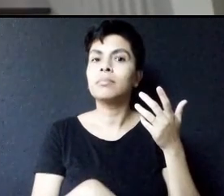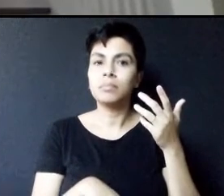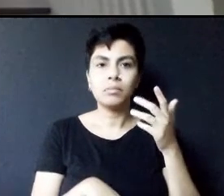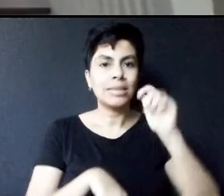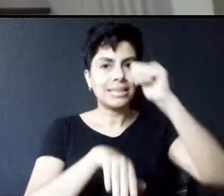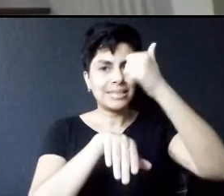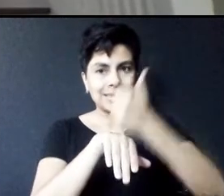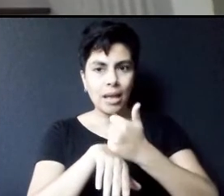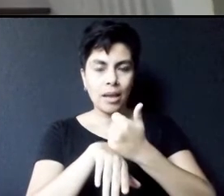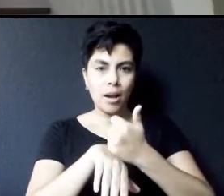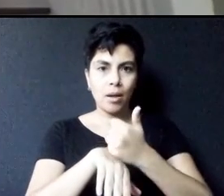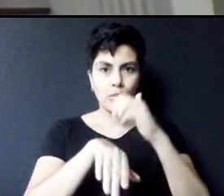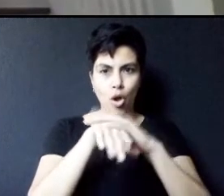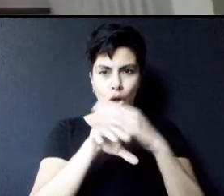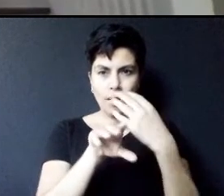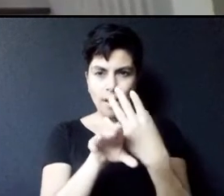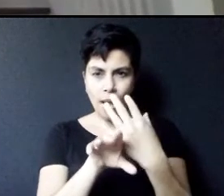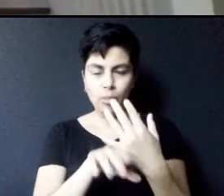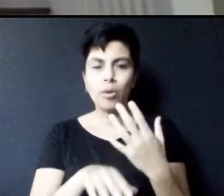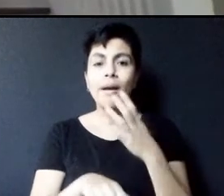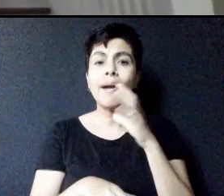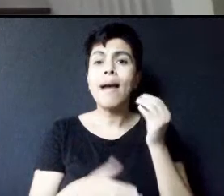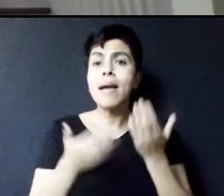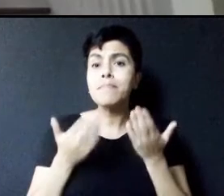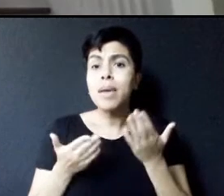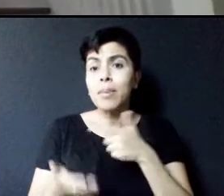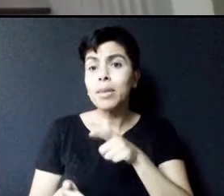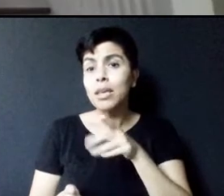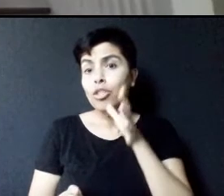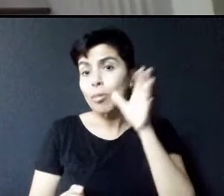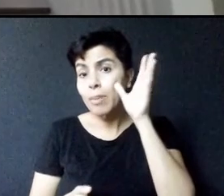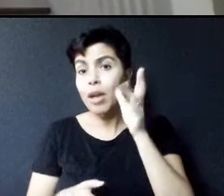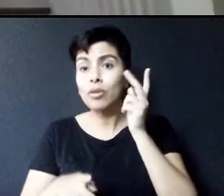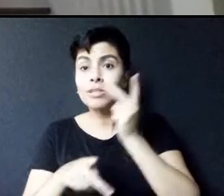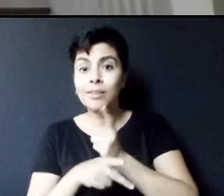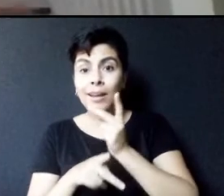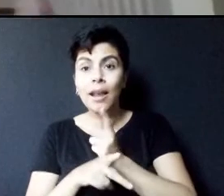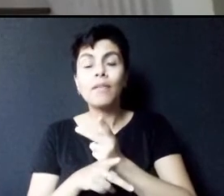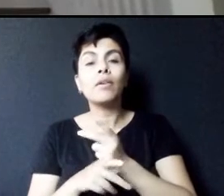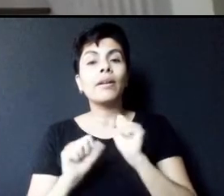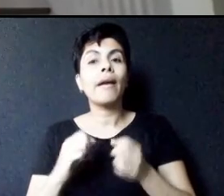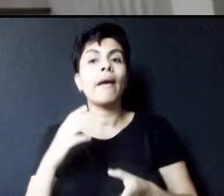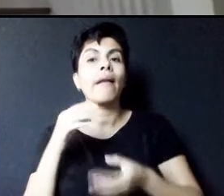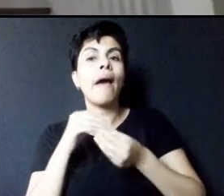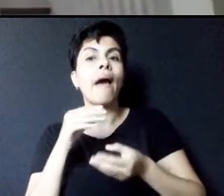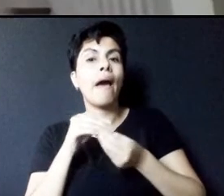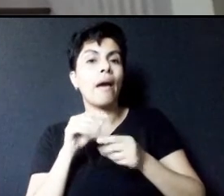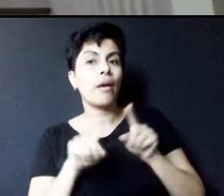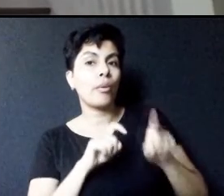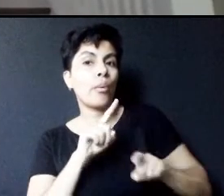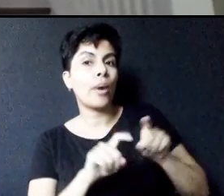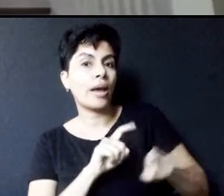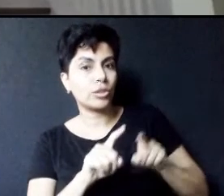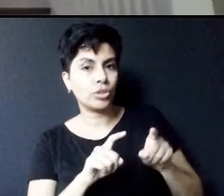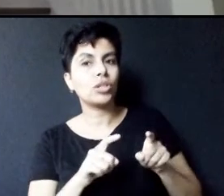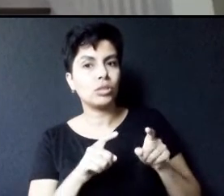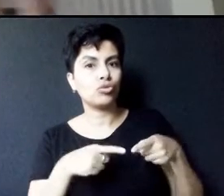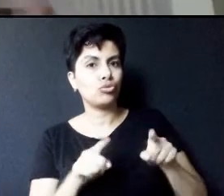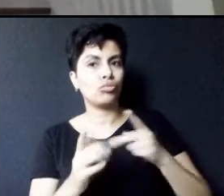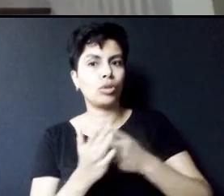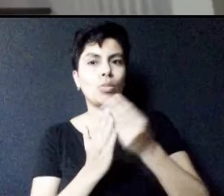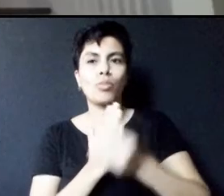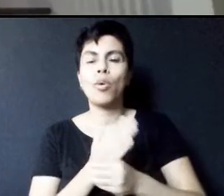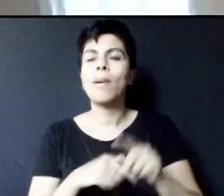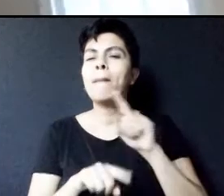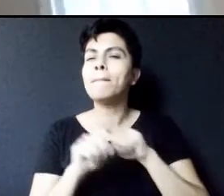up sort of in front of the camera, and maybe their parents or caregivers ask some questions or comment on it throughout